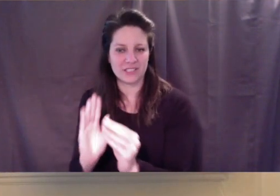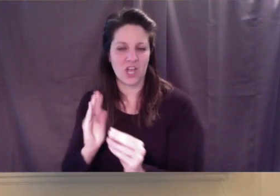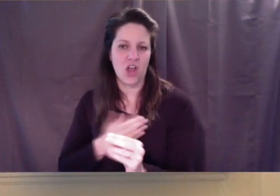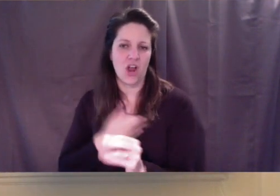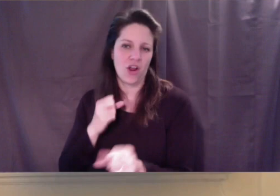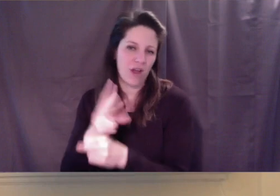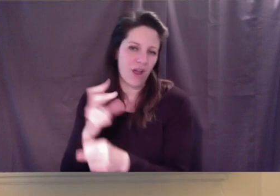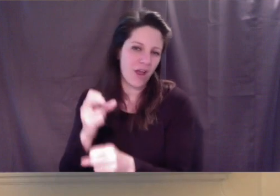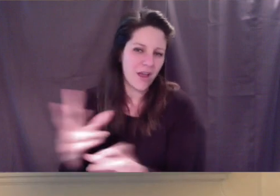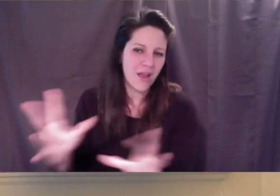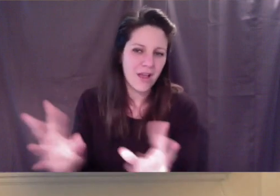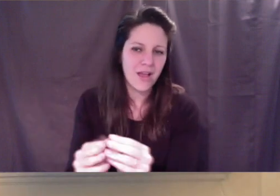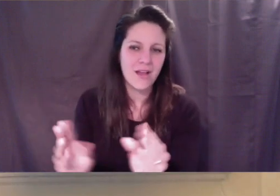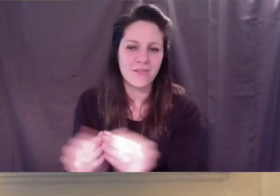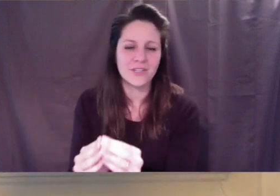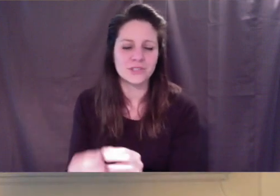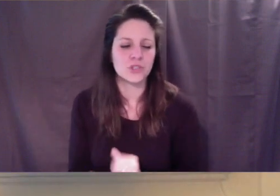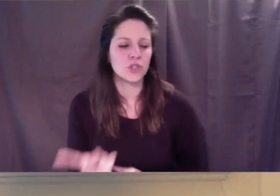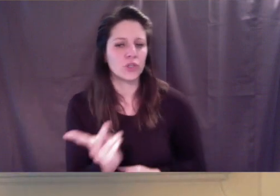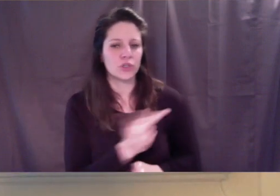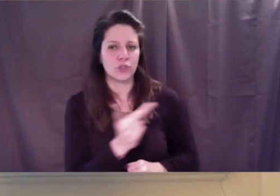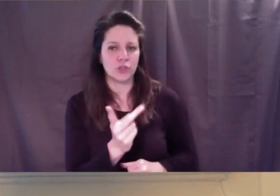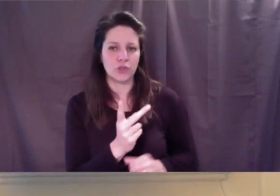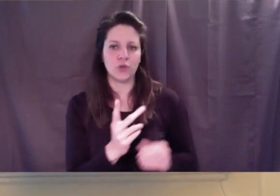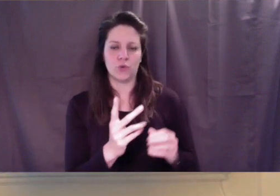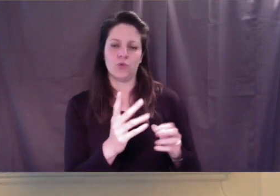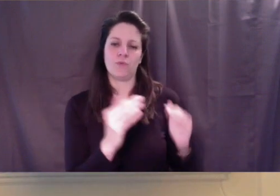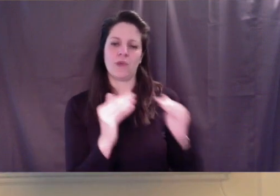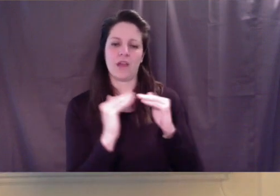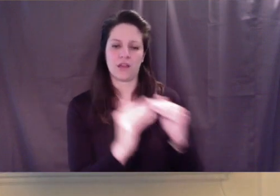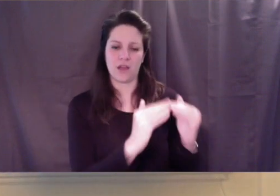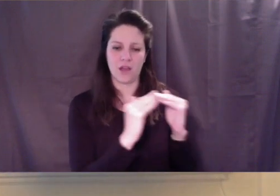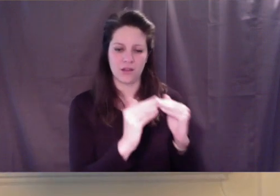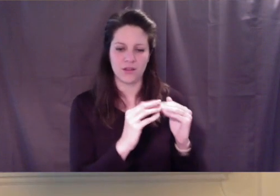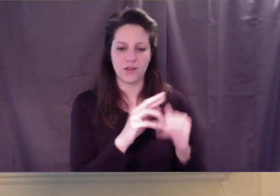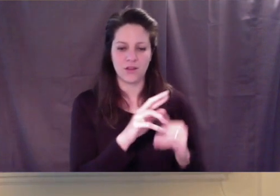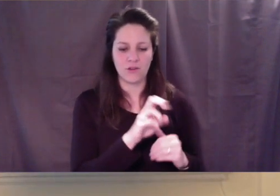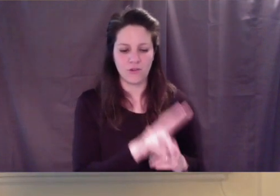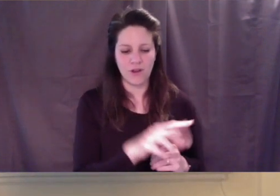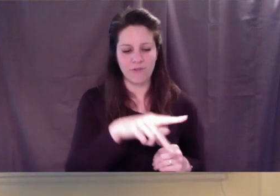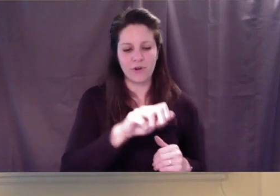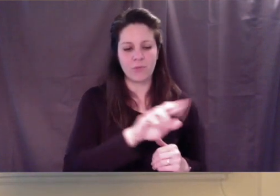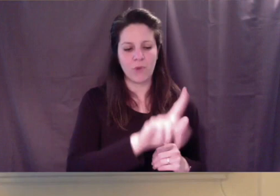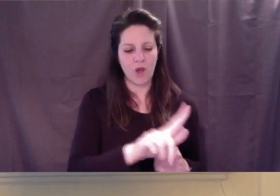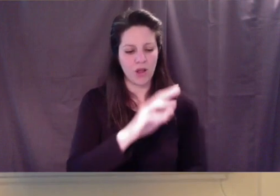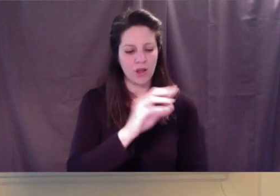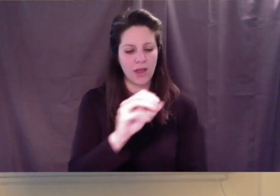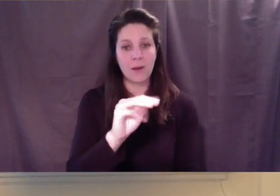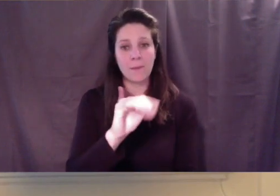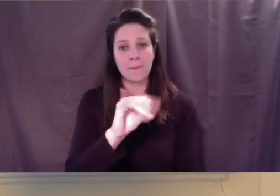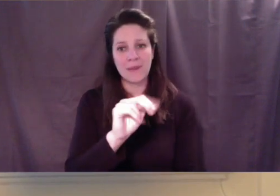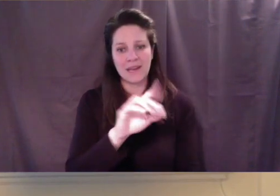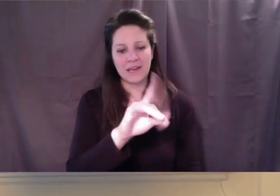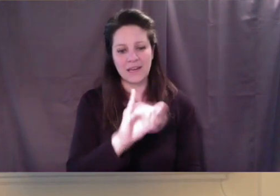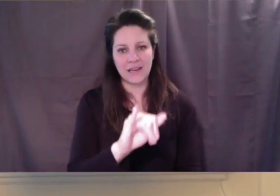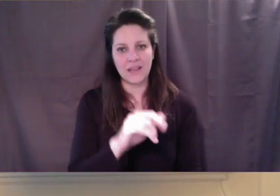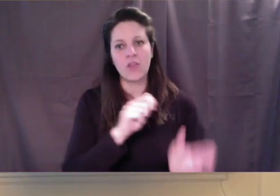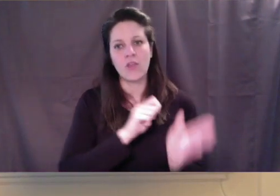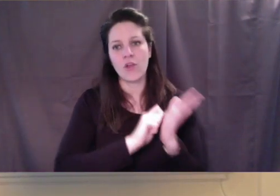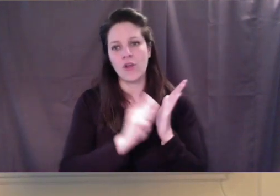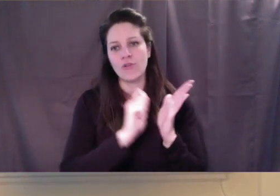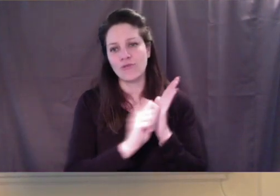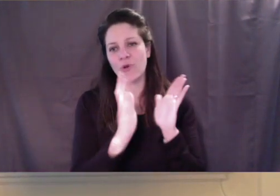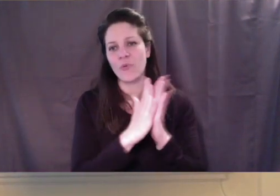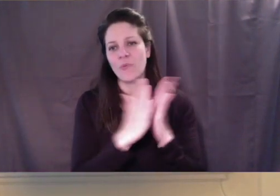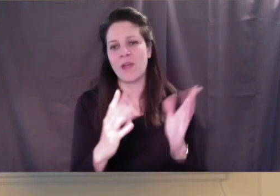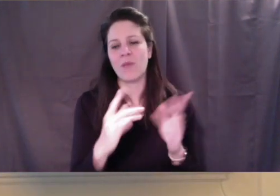our annual, our biennial gathering, two of my colleagues, the Reverend Mindy Welton Mitchell and Reverend Paul Schneider, delivered a paper called